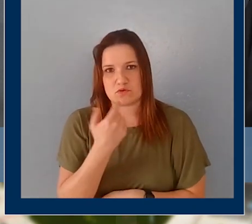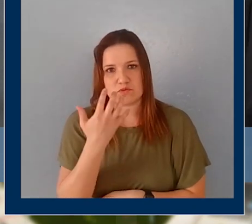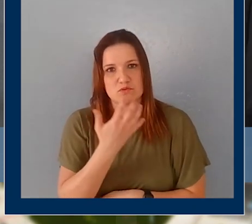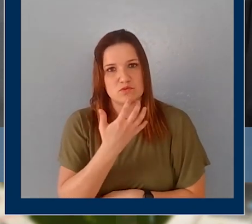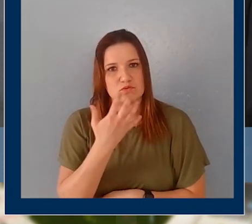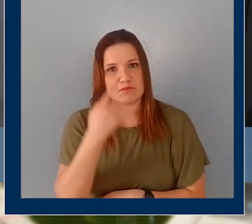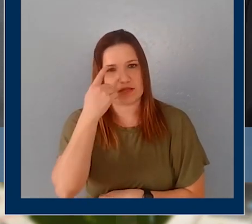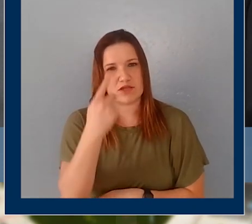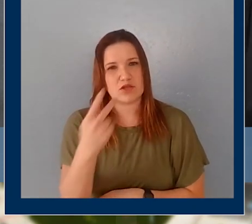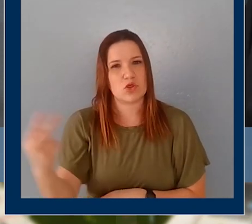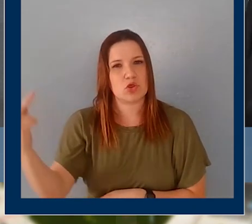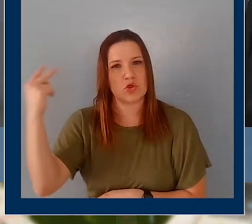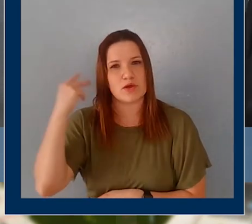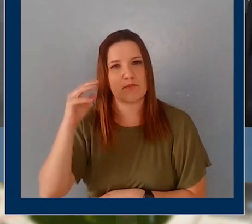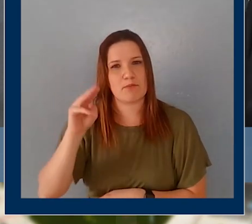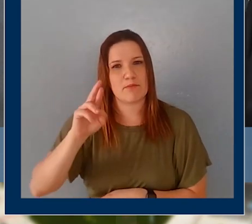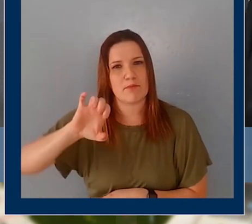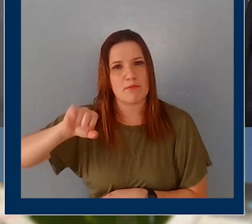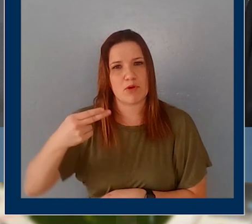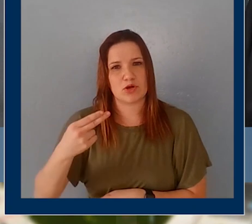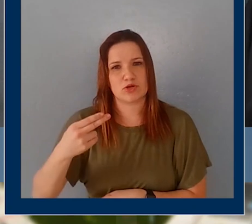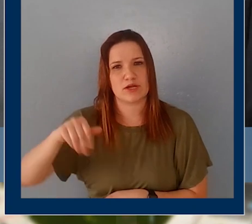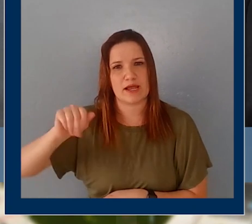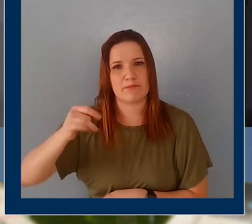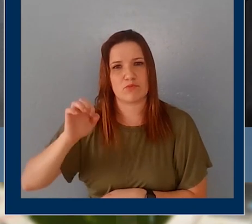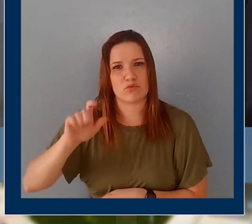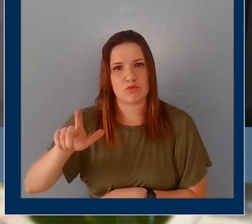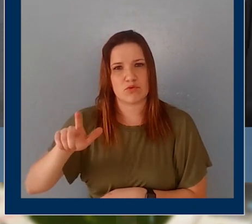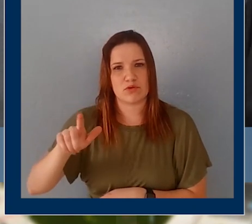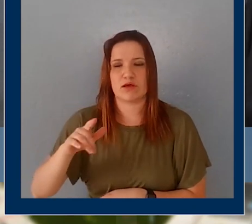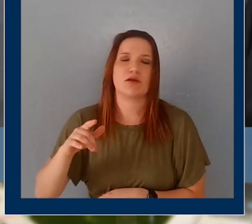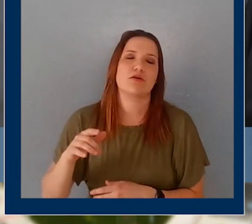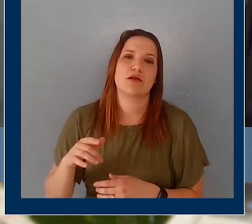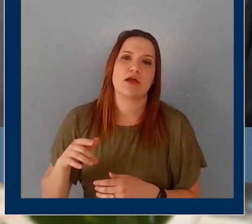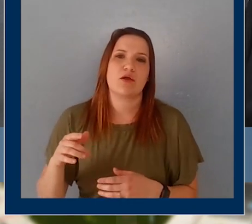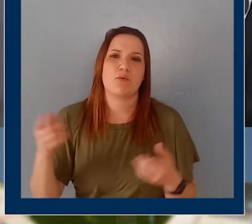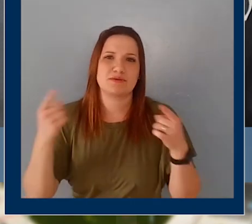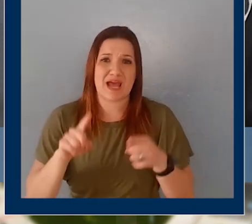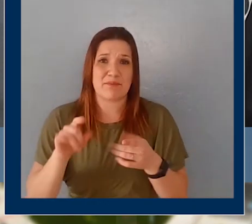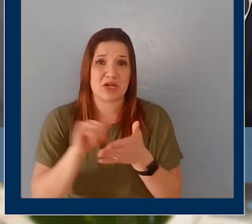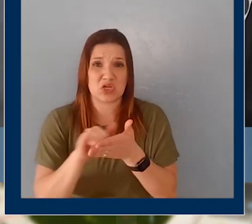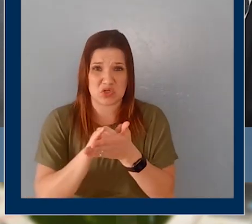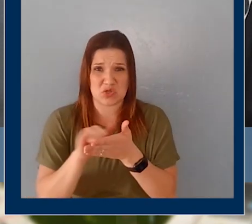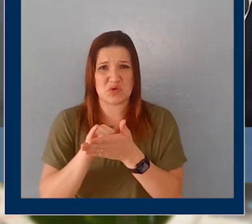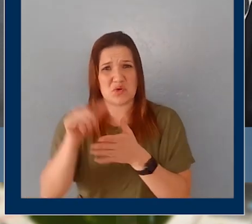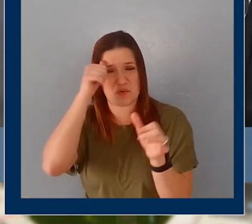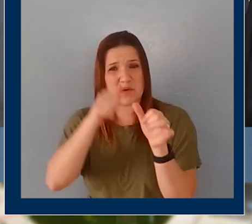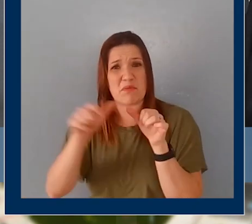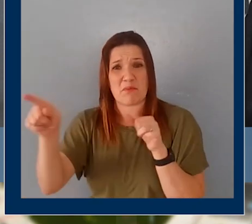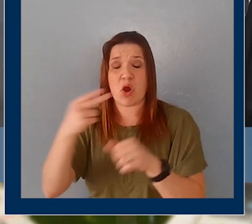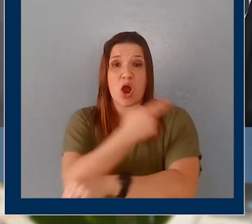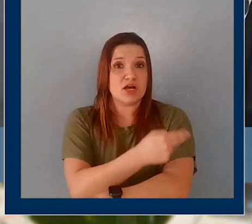had refrigerated trucks that served as temporary morgues, and they were essentially having to